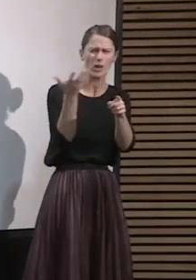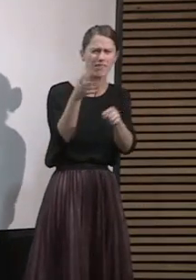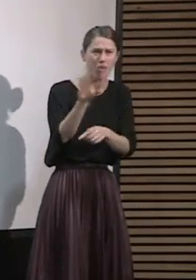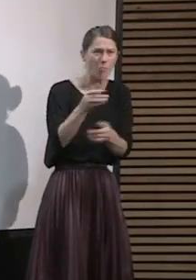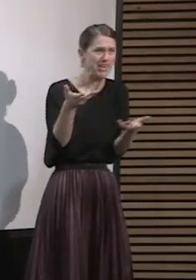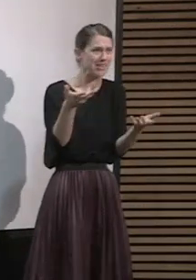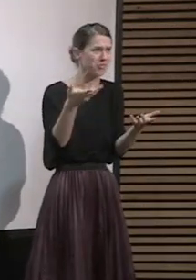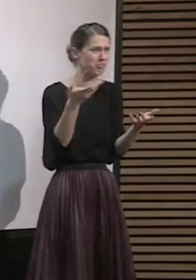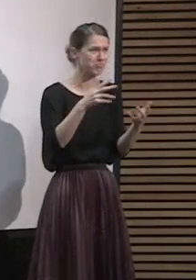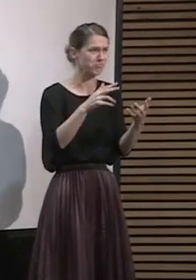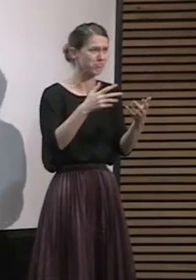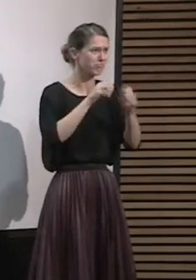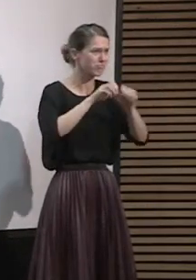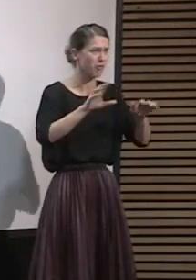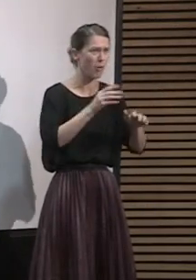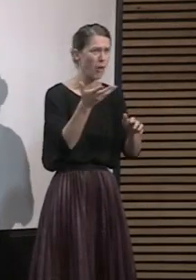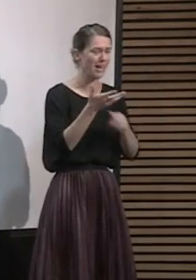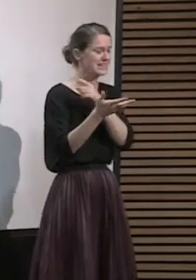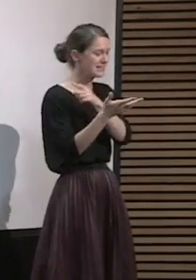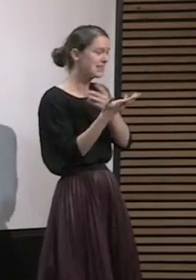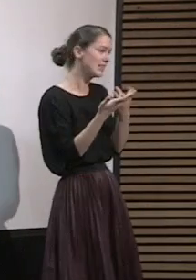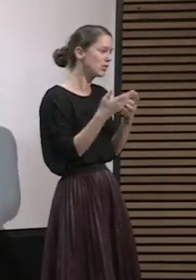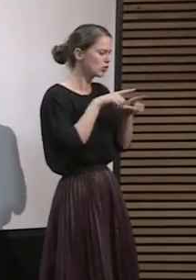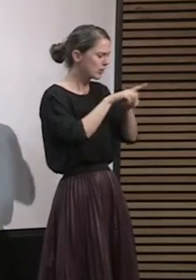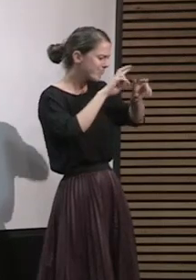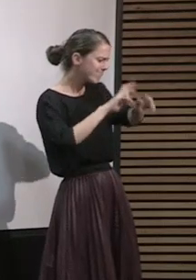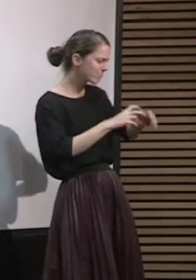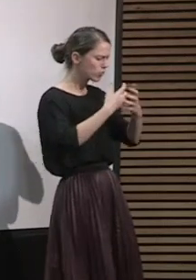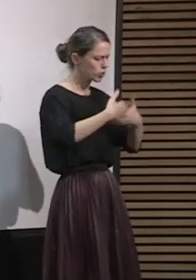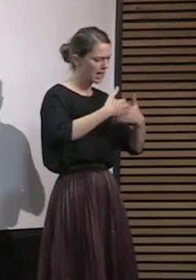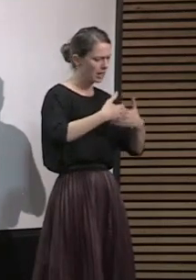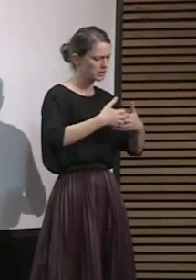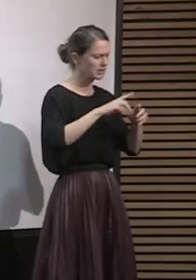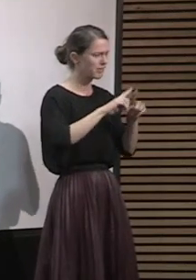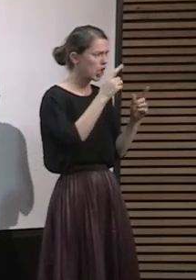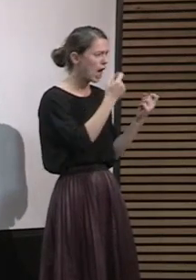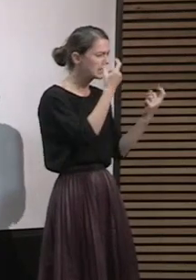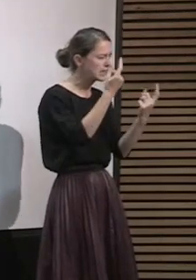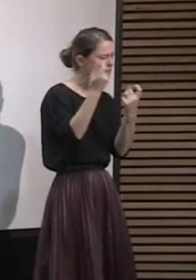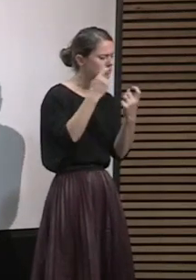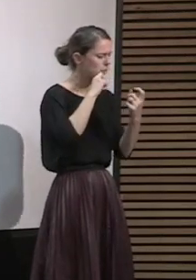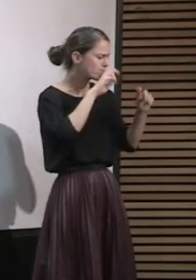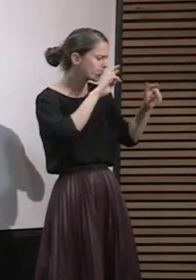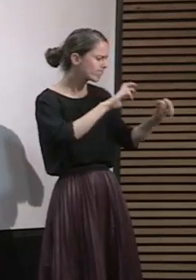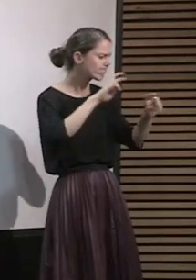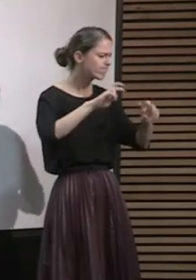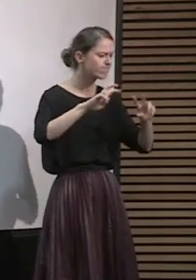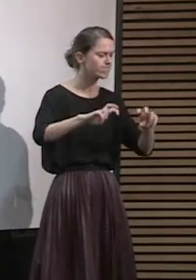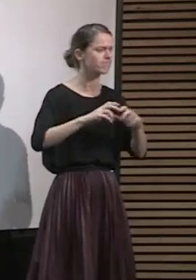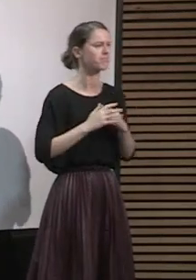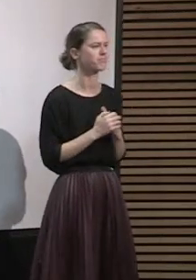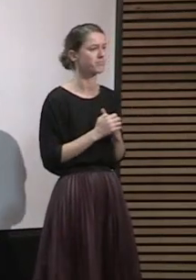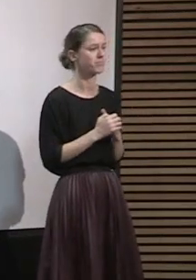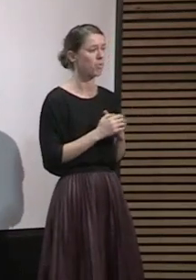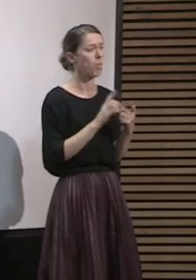And so this is, you know, we've had a number of theories that we've continued to try and chase down and that we will continue to pursue. You'll know that